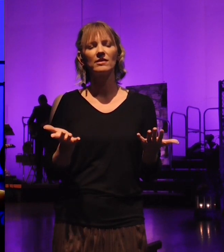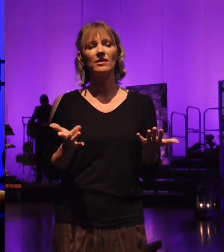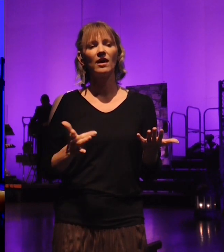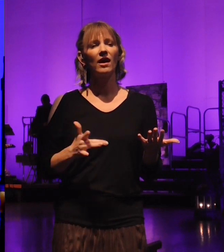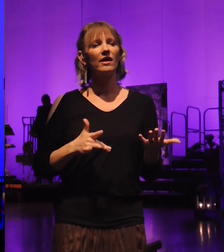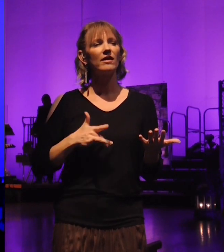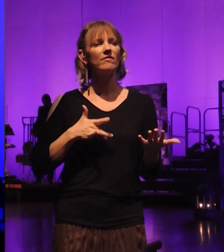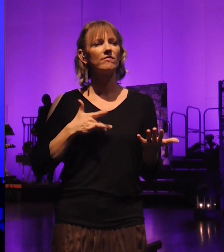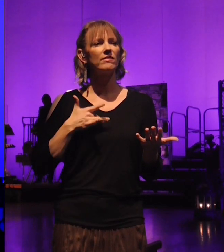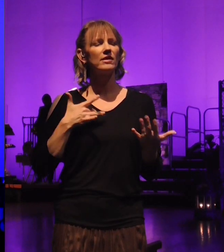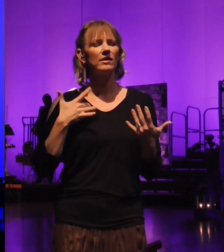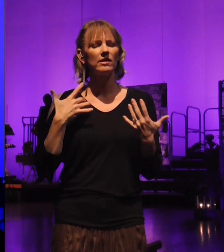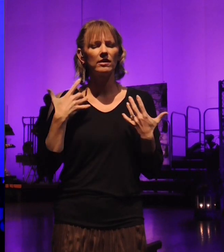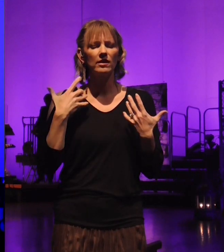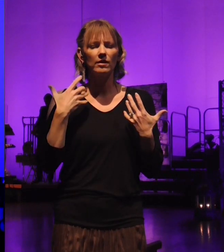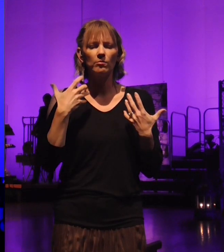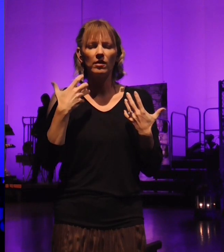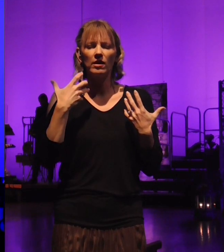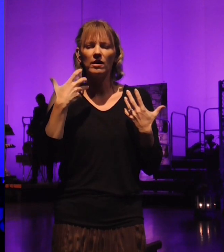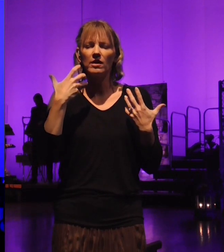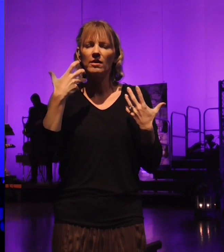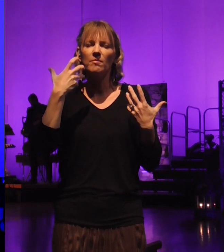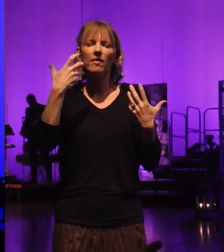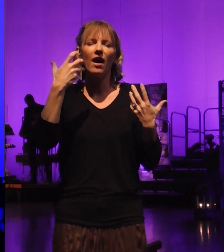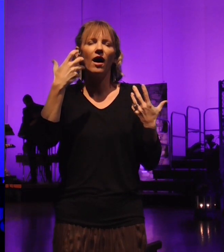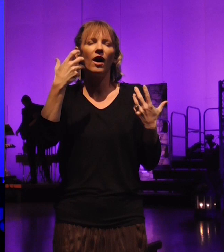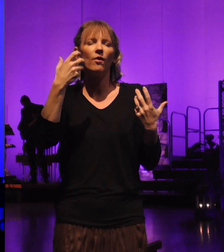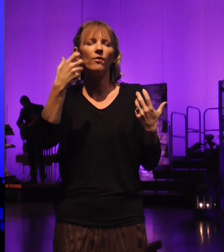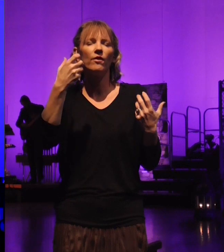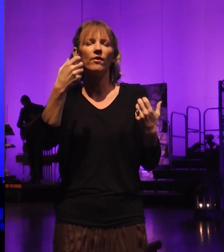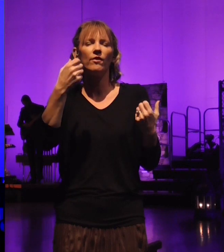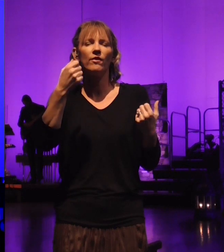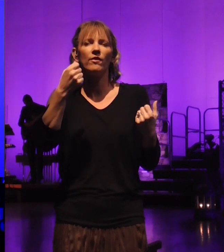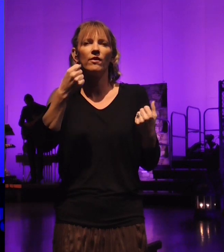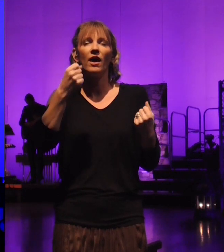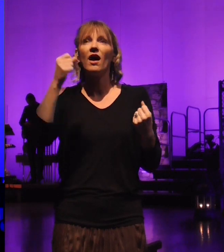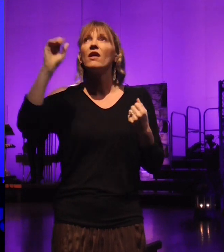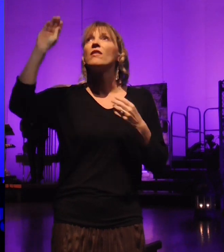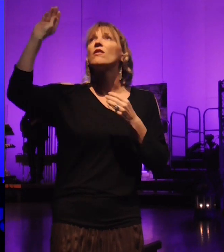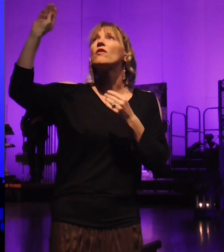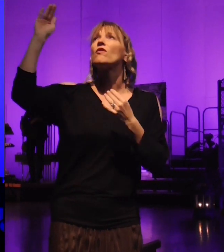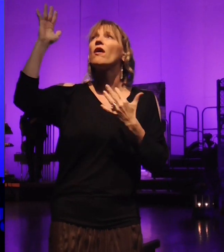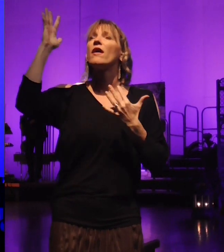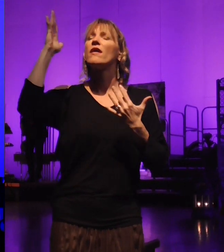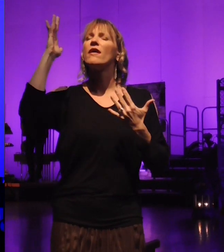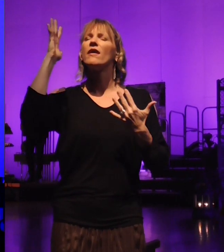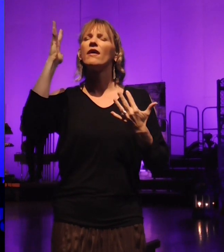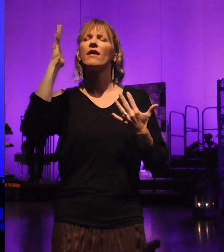can feel the mighty power and the